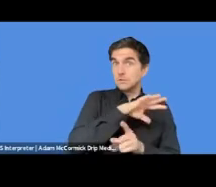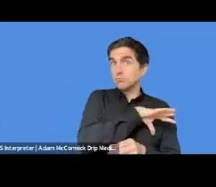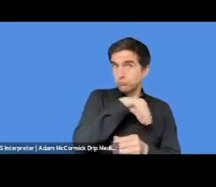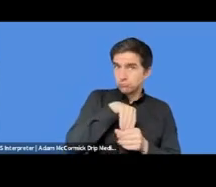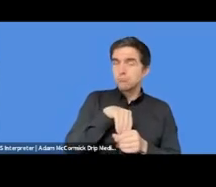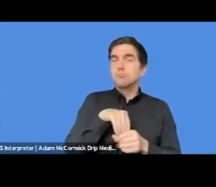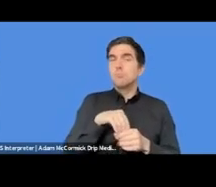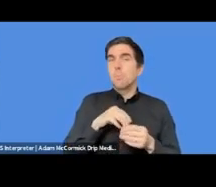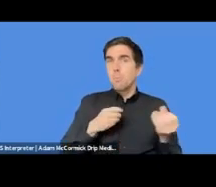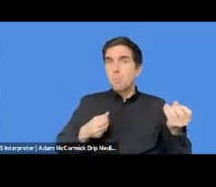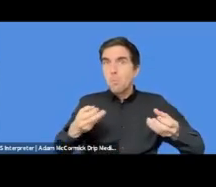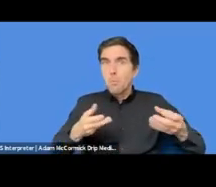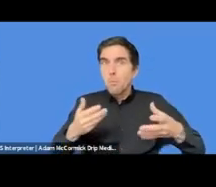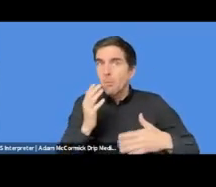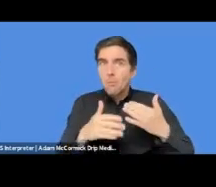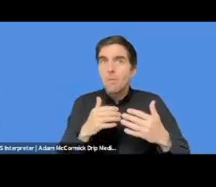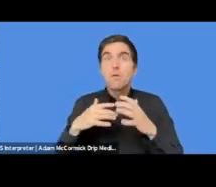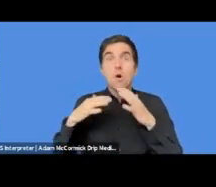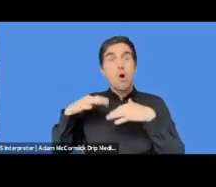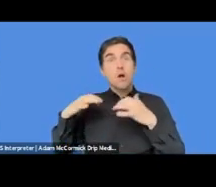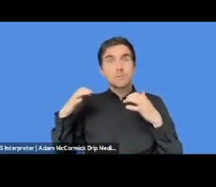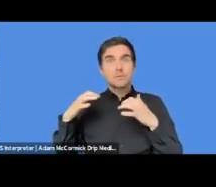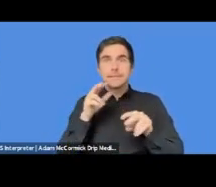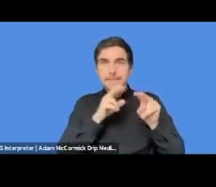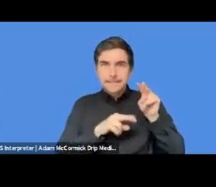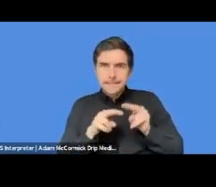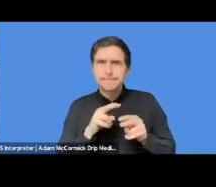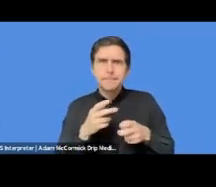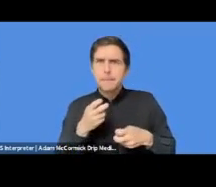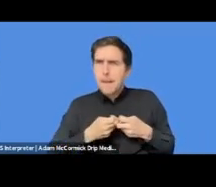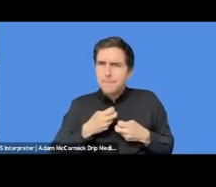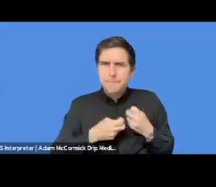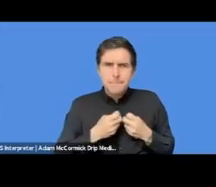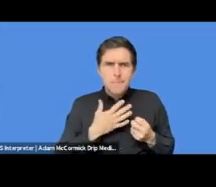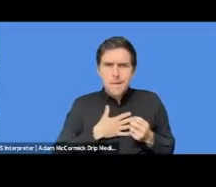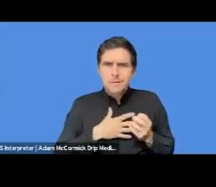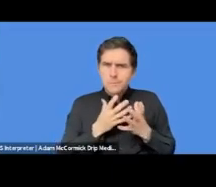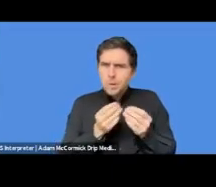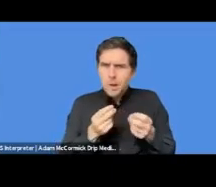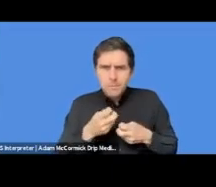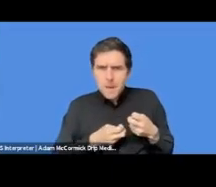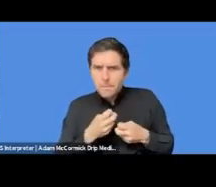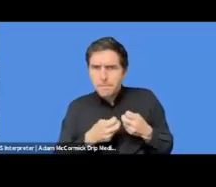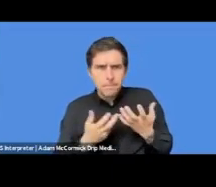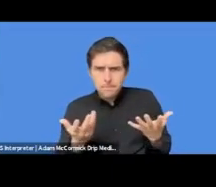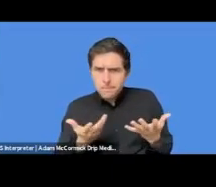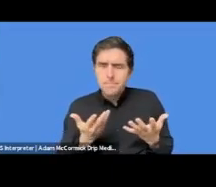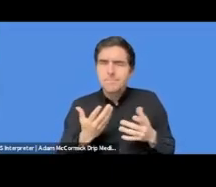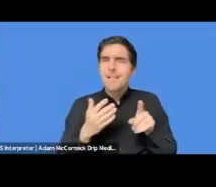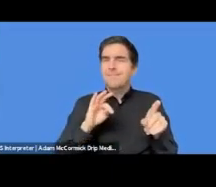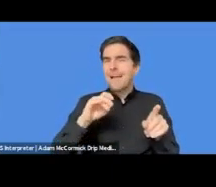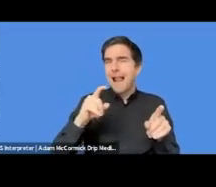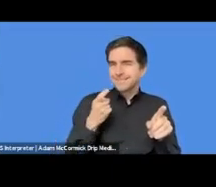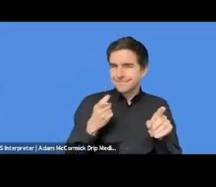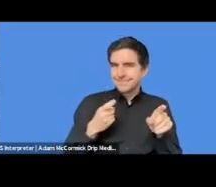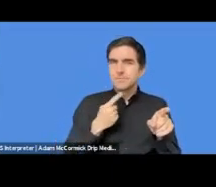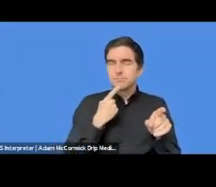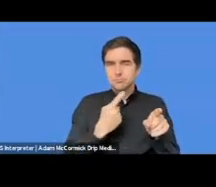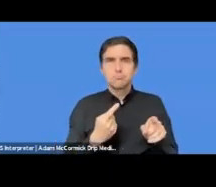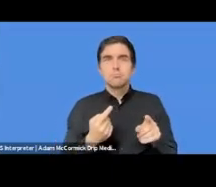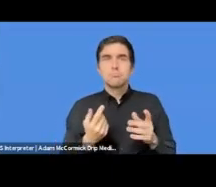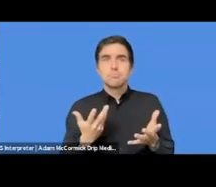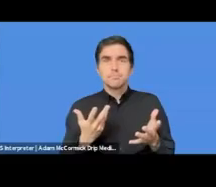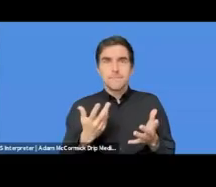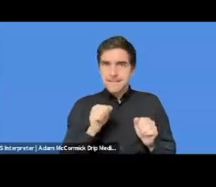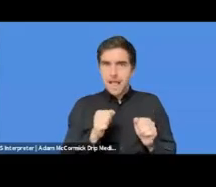government efforts. And then problem solving, using local solutions like Felix mentioned, we're able